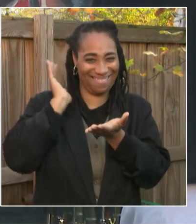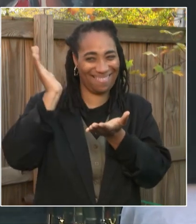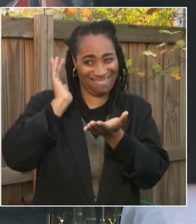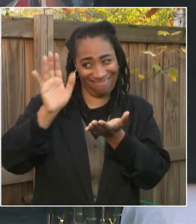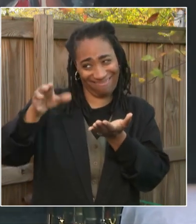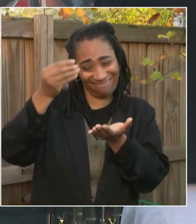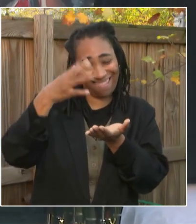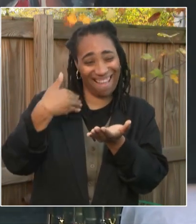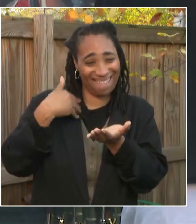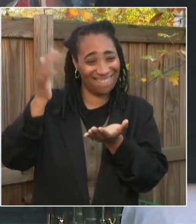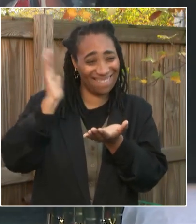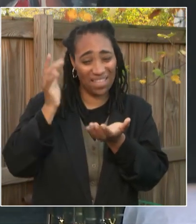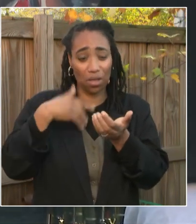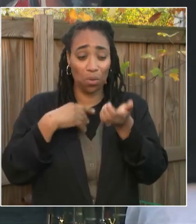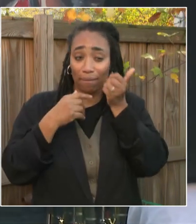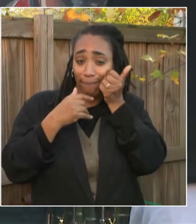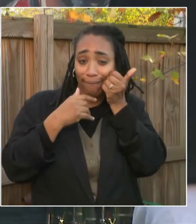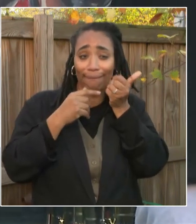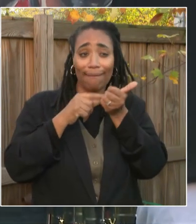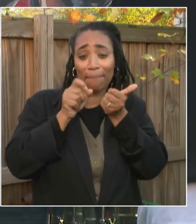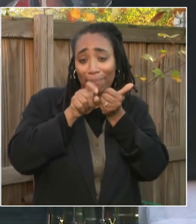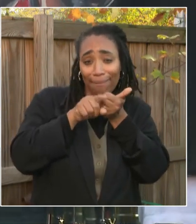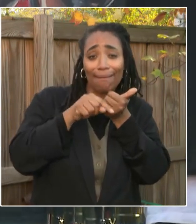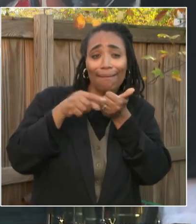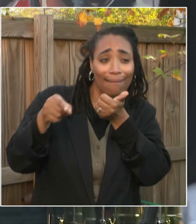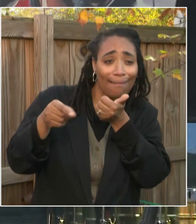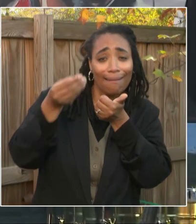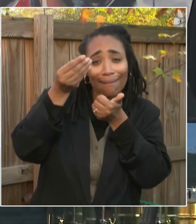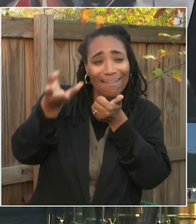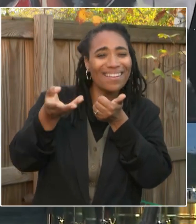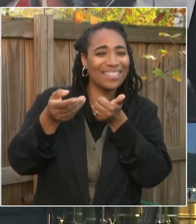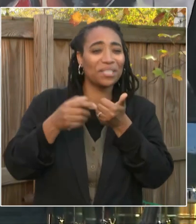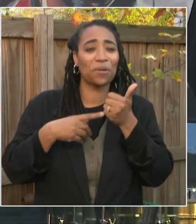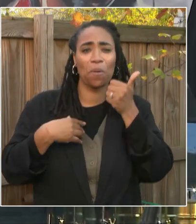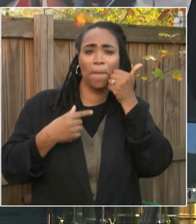Tony." He said, "Take some of that bass out your voice, boy."